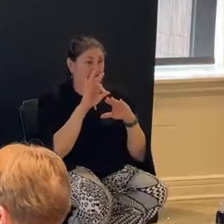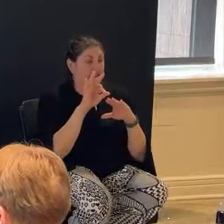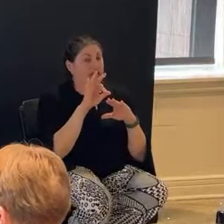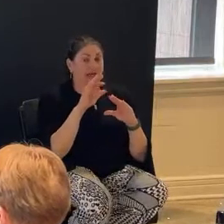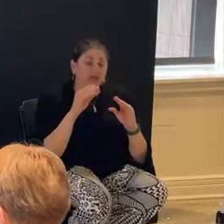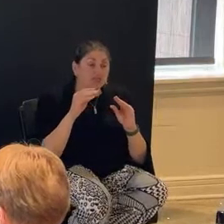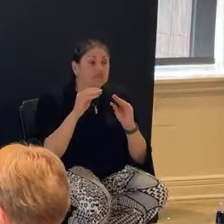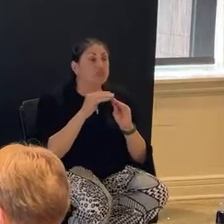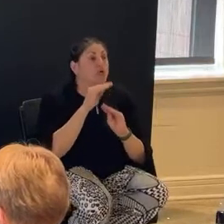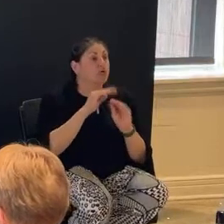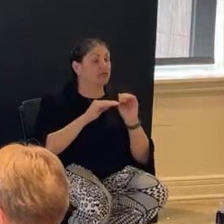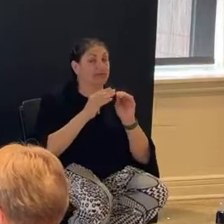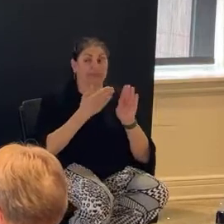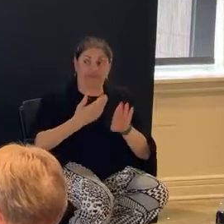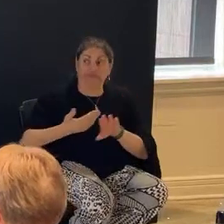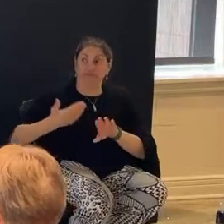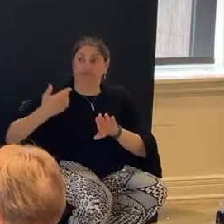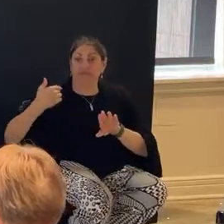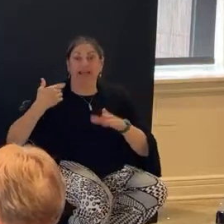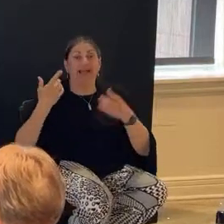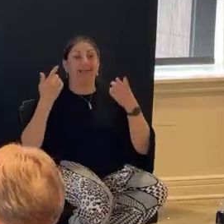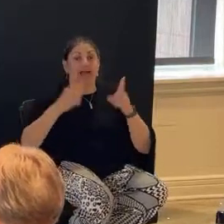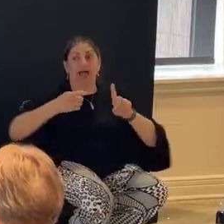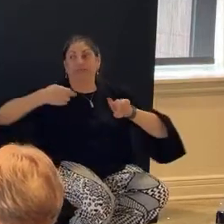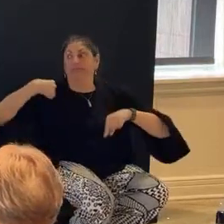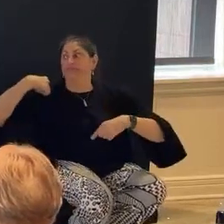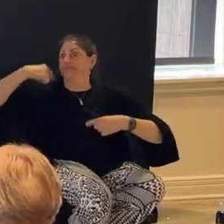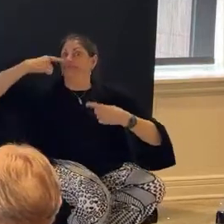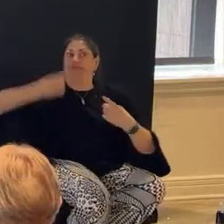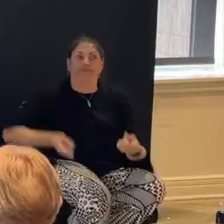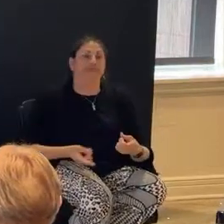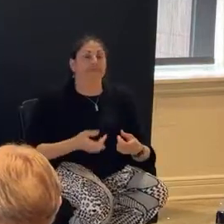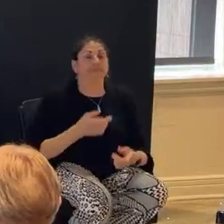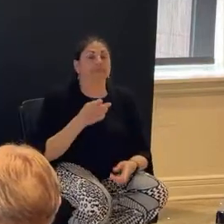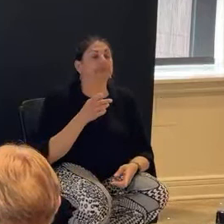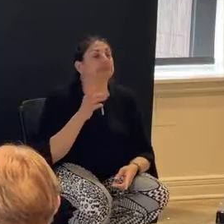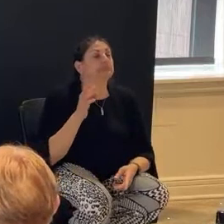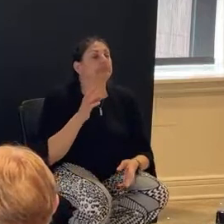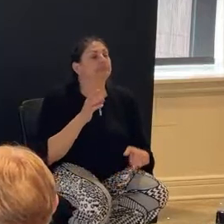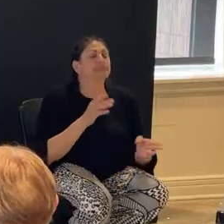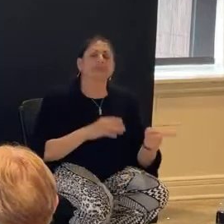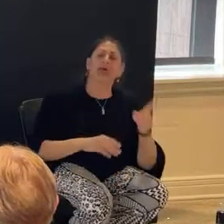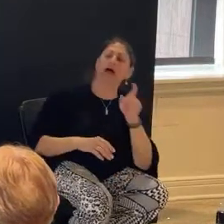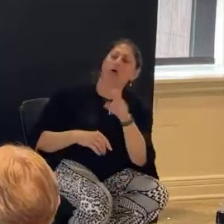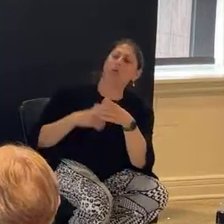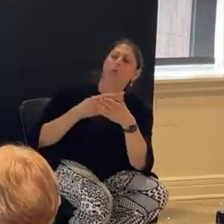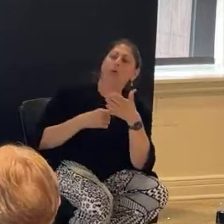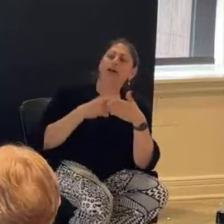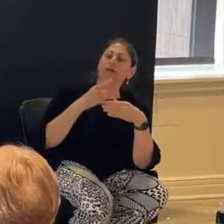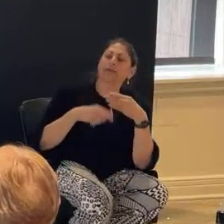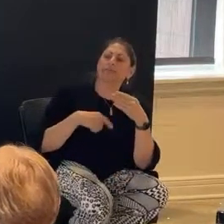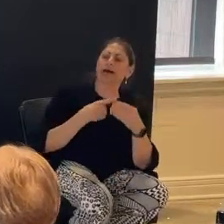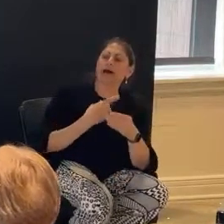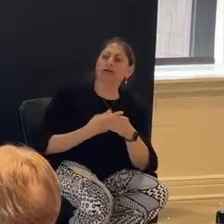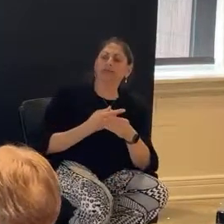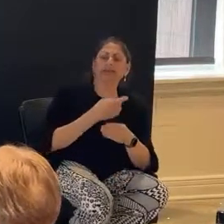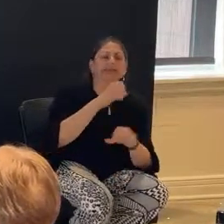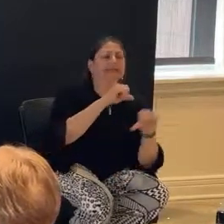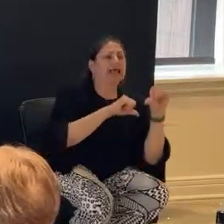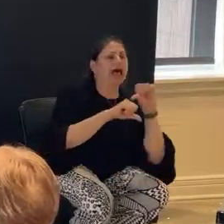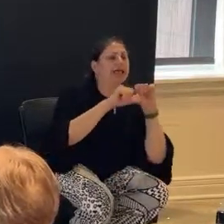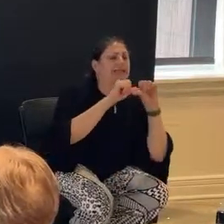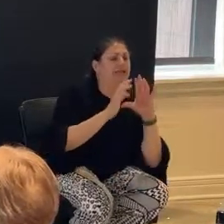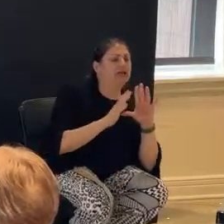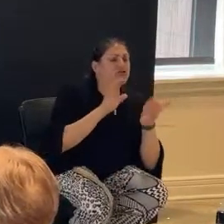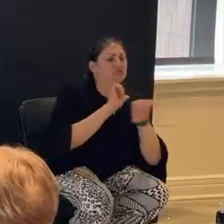there's a lot of that going on here. And how about scientists working with the humanities? Do you see that there's a lot